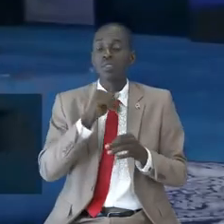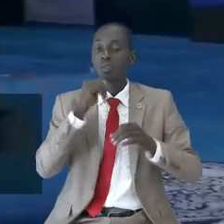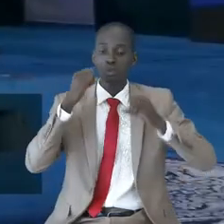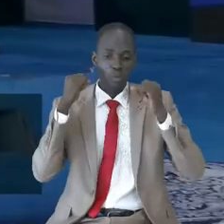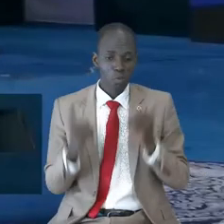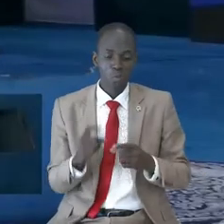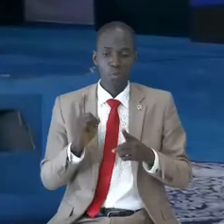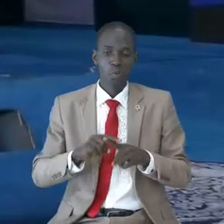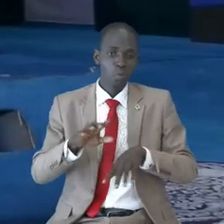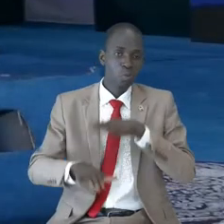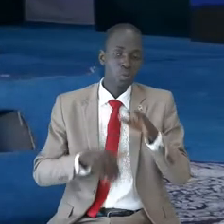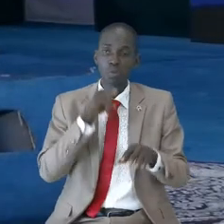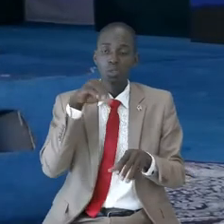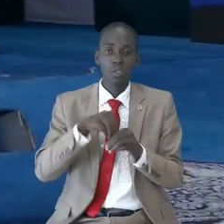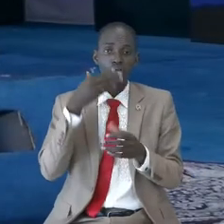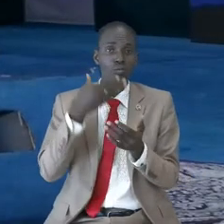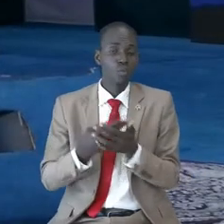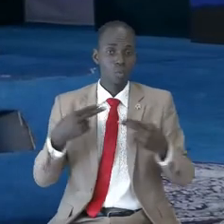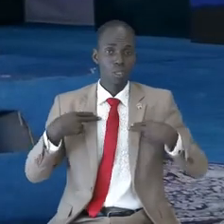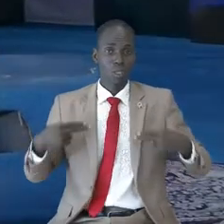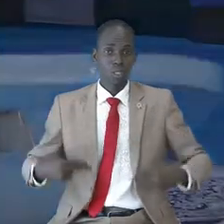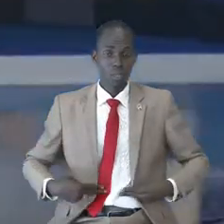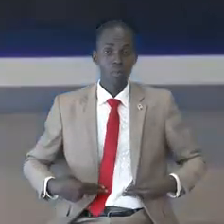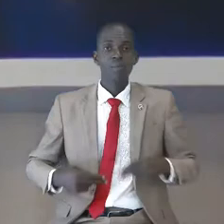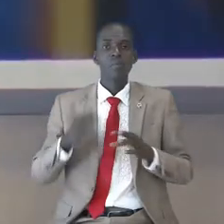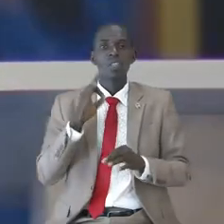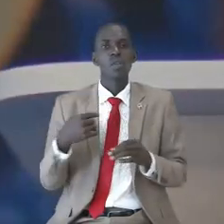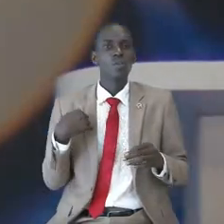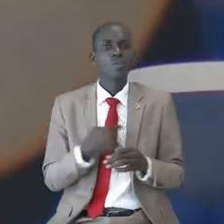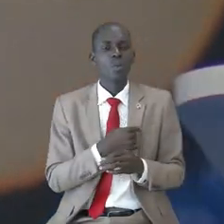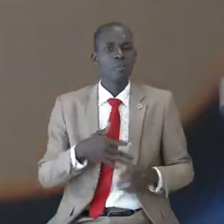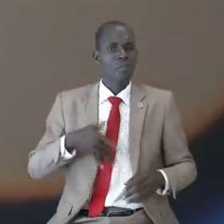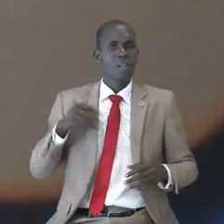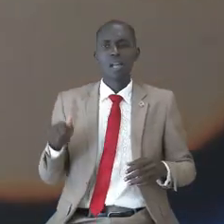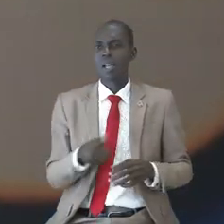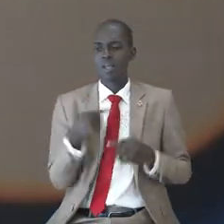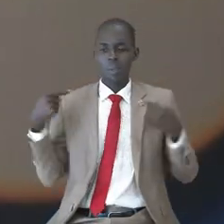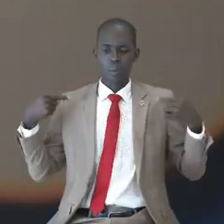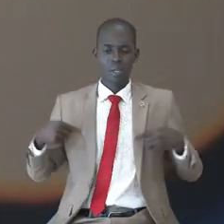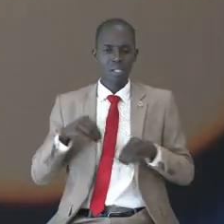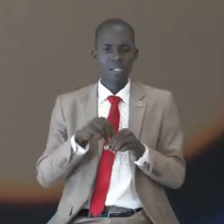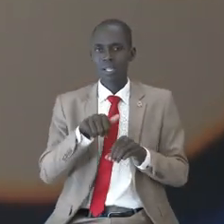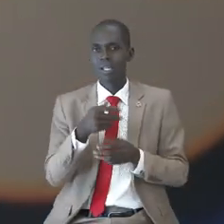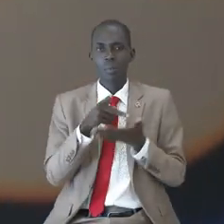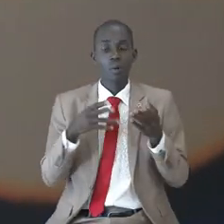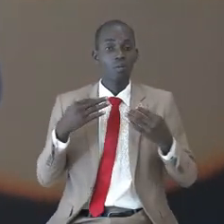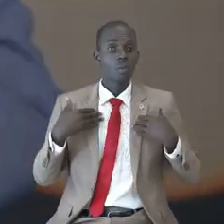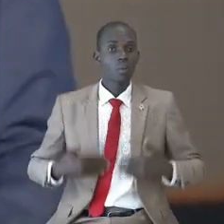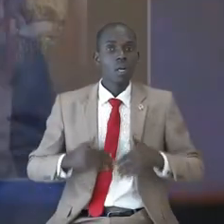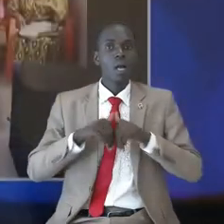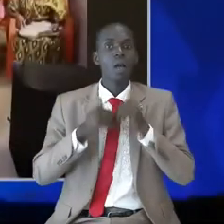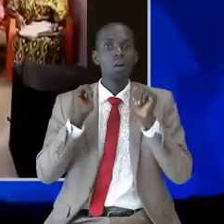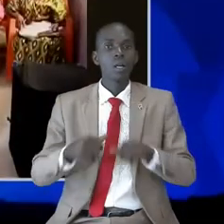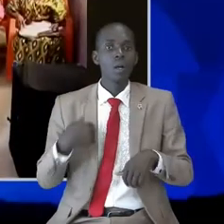walk, not in good health, if we feel any pain, any part of the body, how do we make progress?